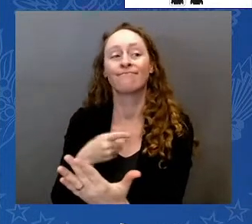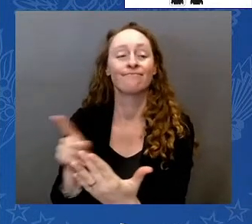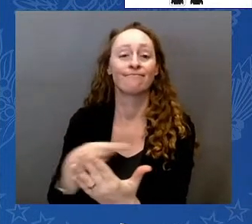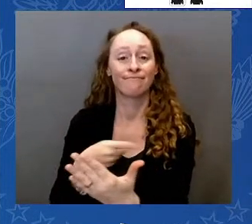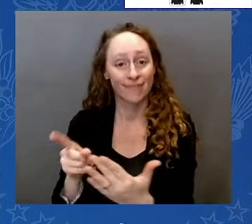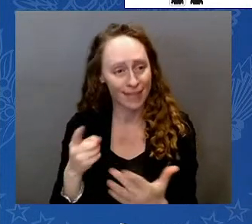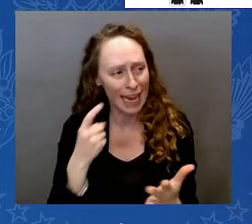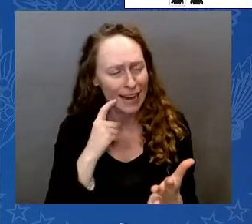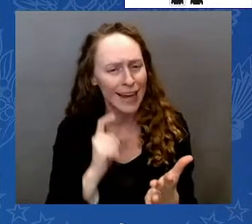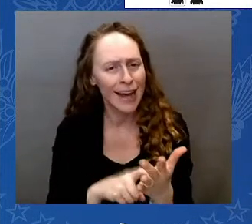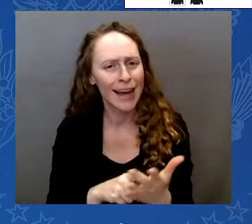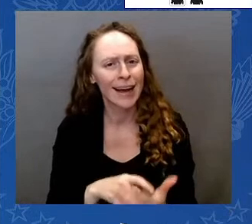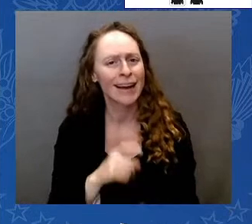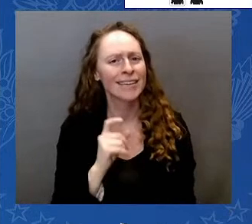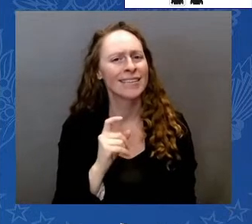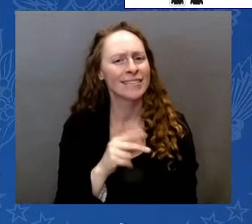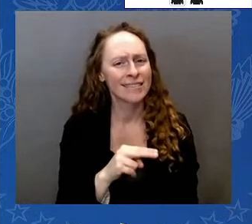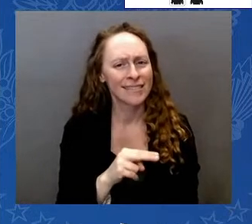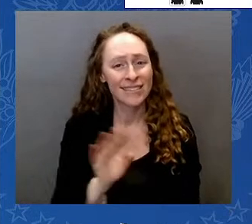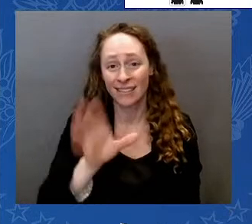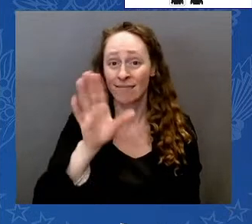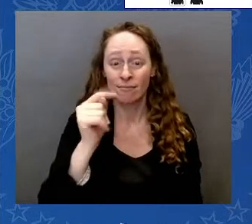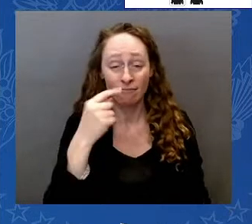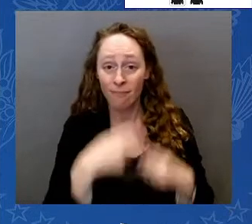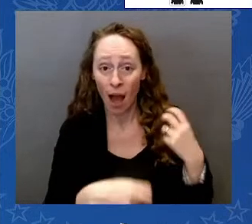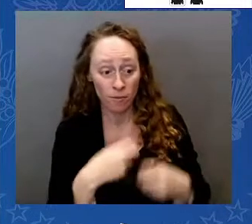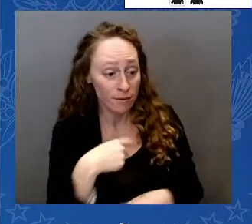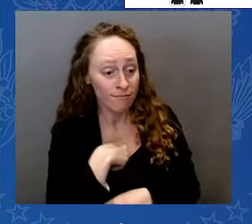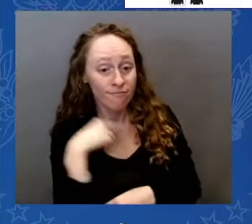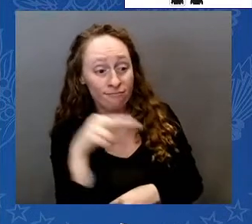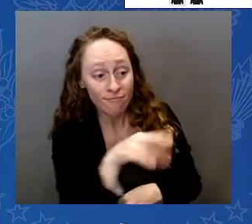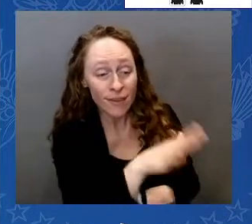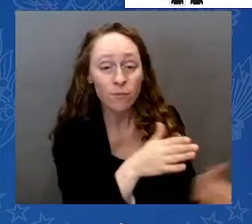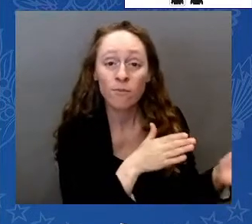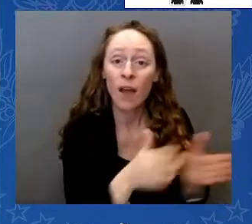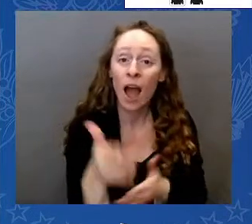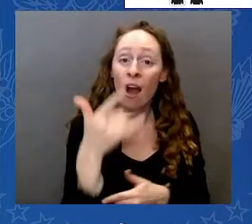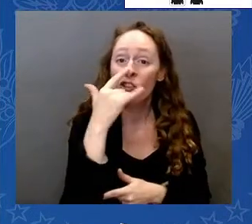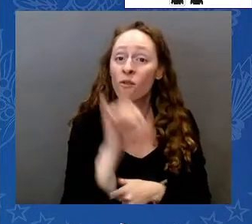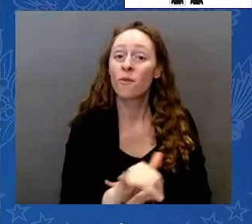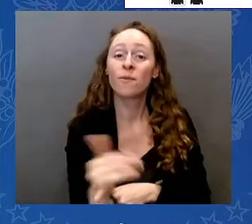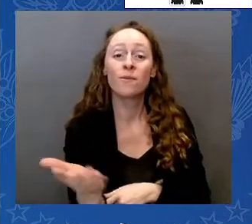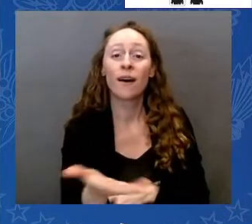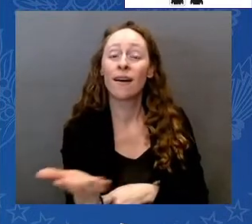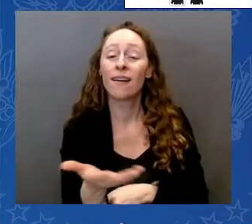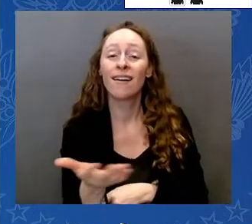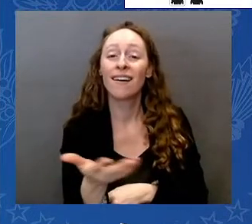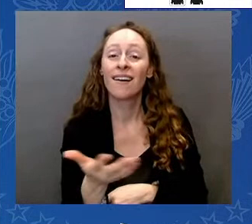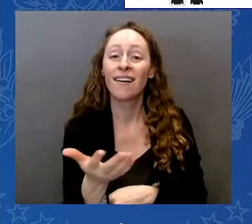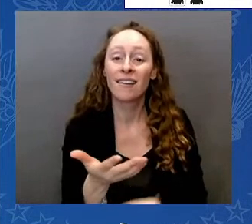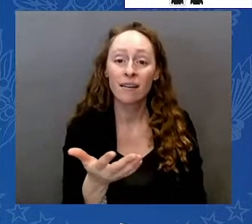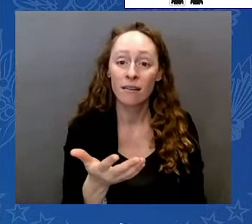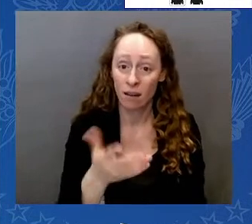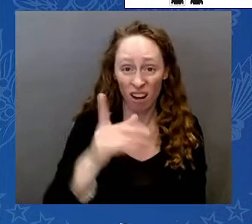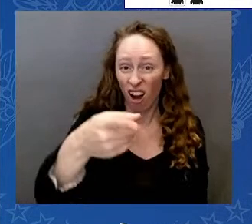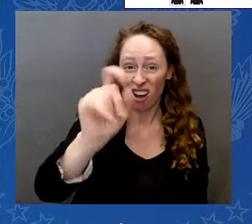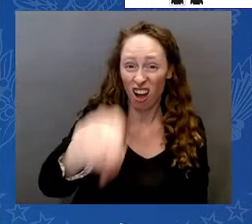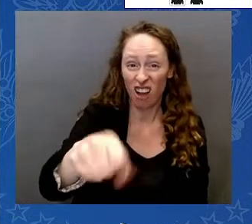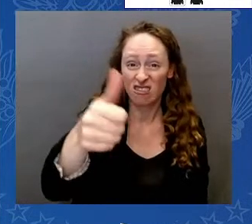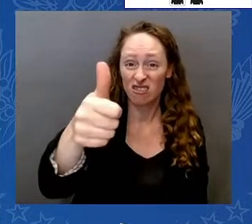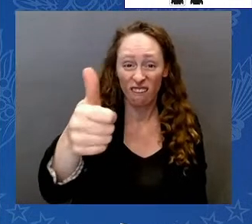is. I doubt any of you can tell me what the Republican reelection plan is this time out. What's their